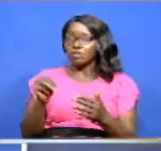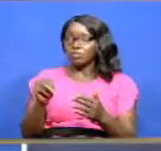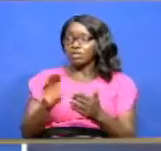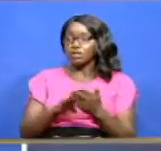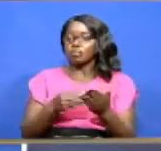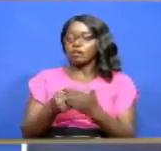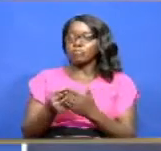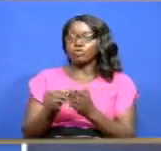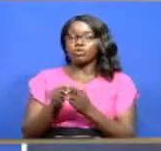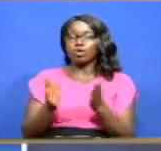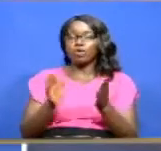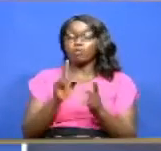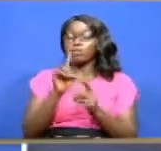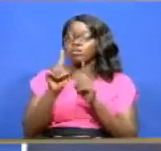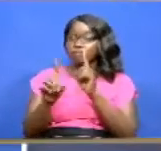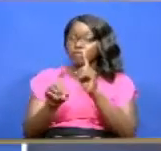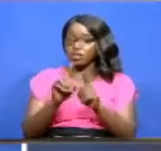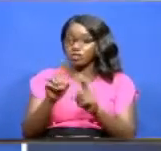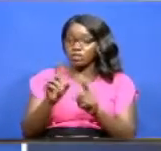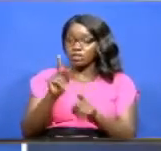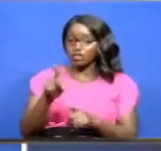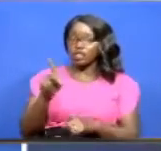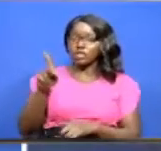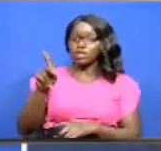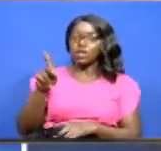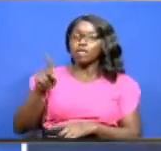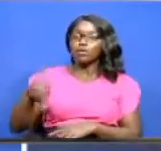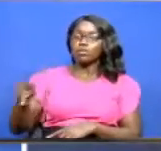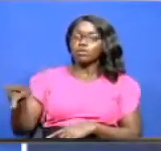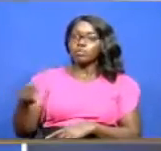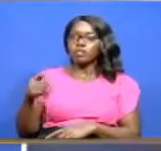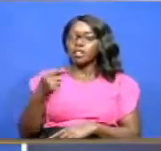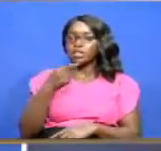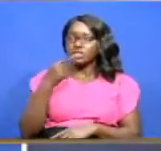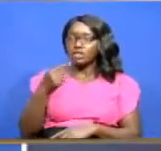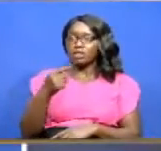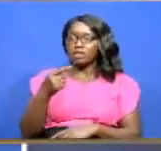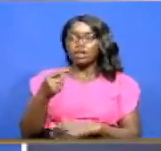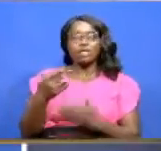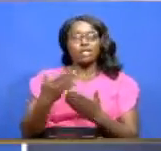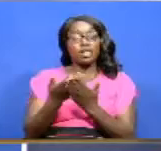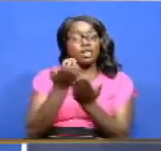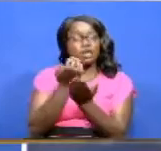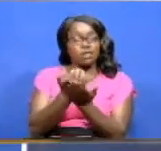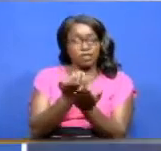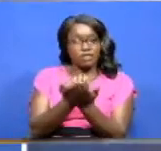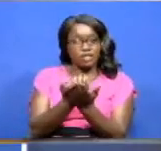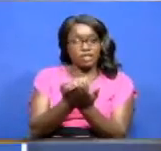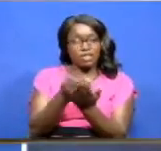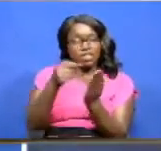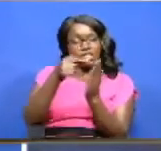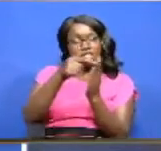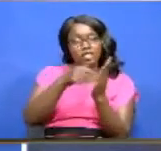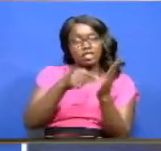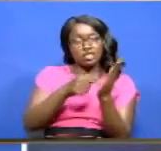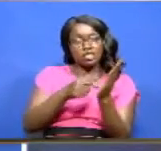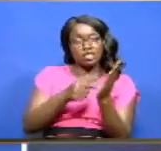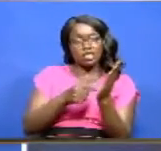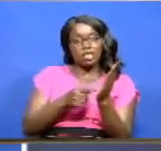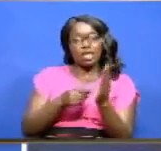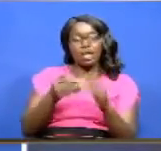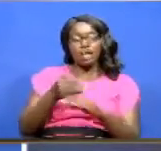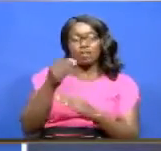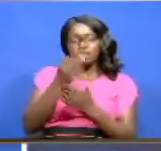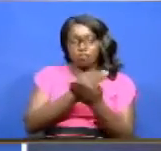open inquest, the DPP pointed out he had reviewed toxicological evidence, detailed post-mortem reports,